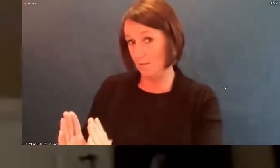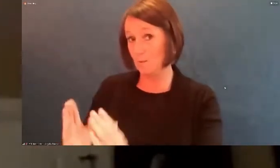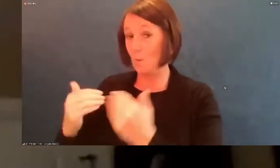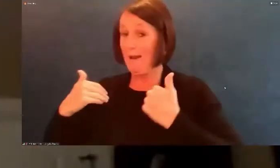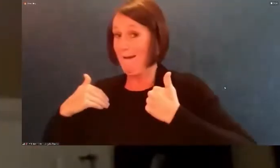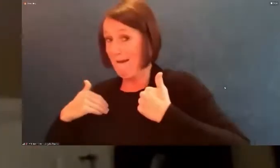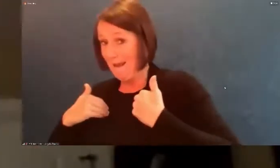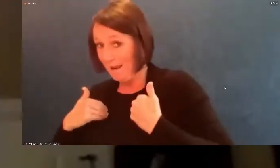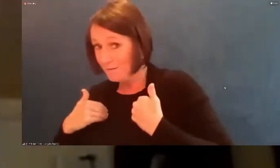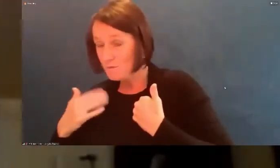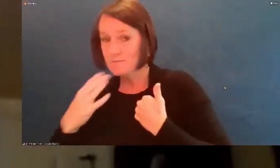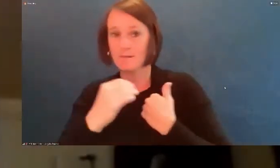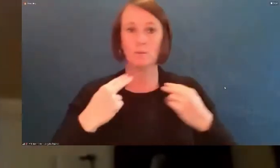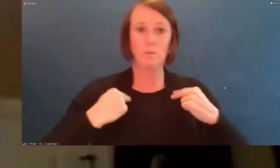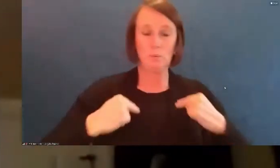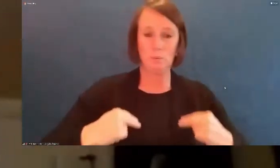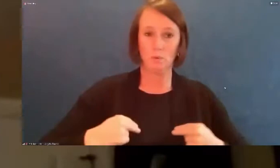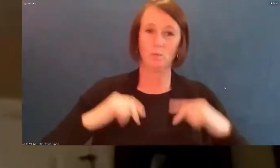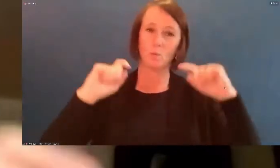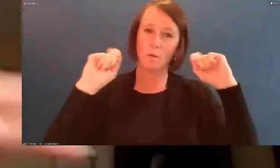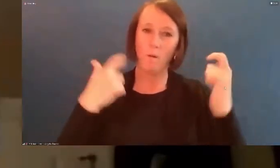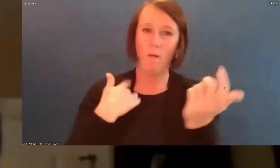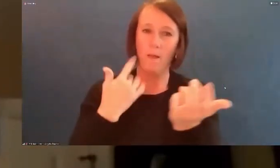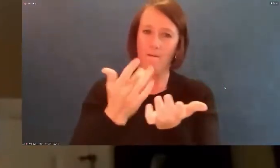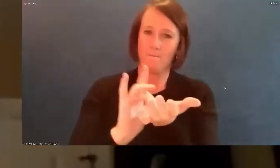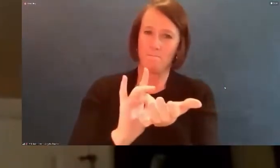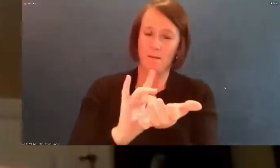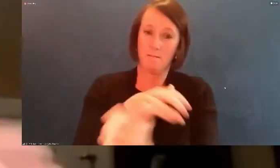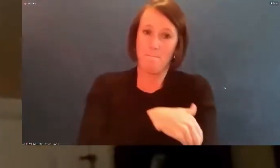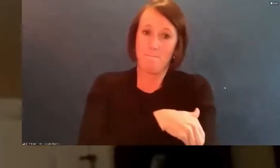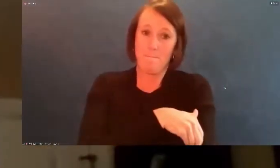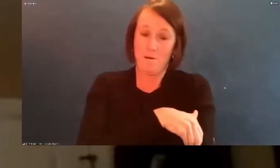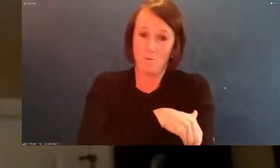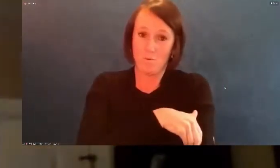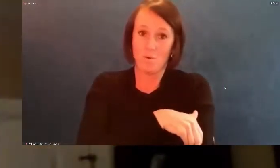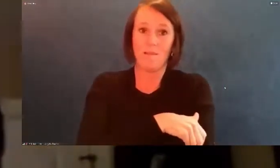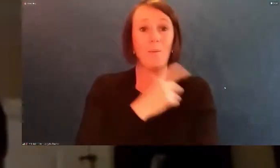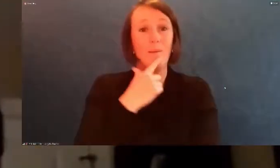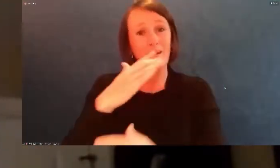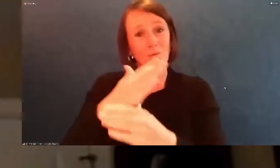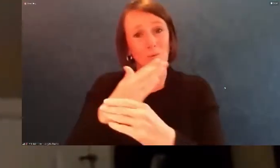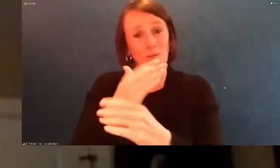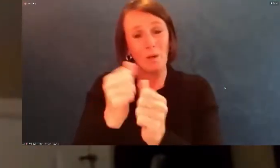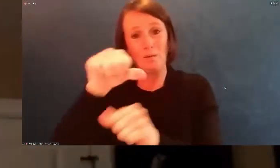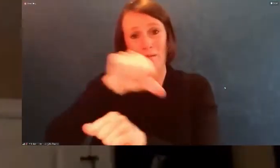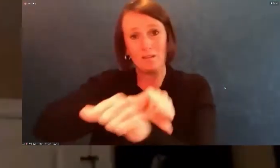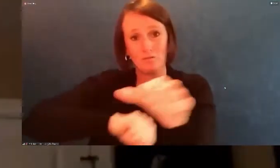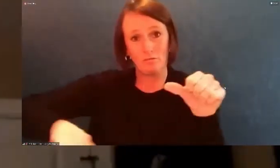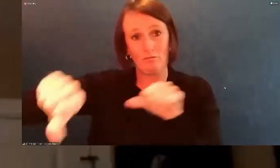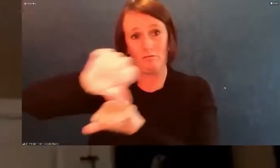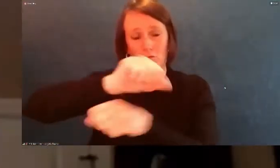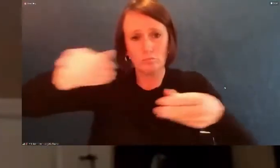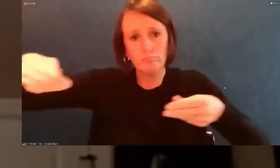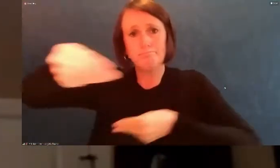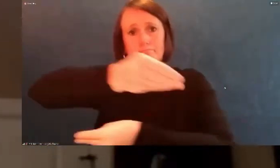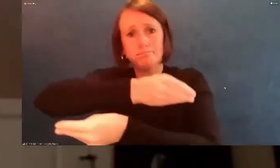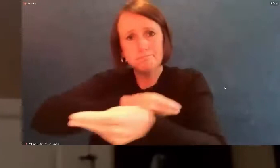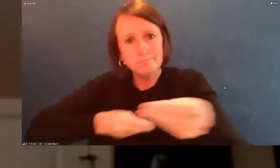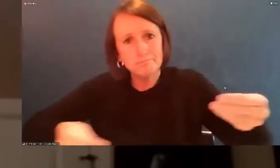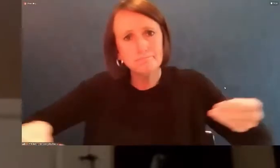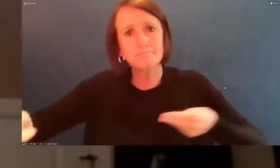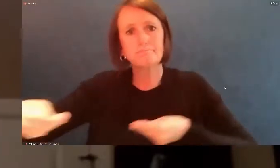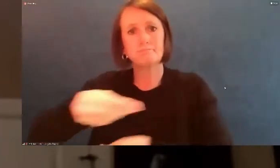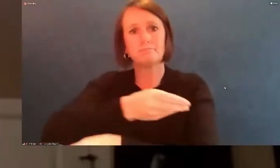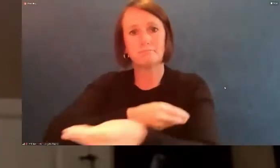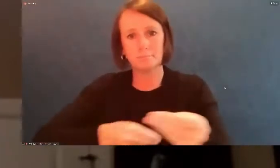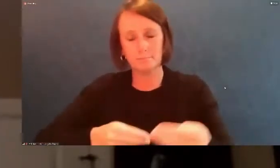here for a reason. We all have medicine that we deserve to share with each other. So the first teaching I received